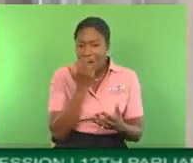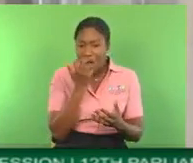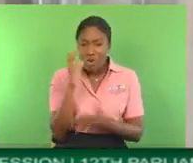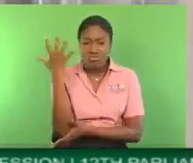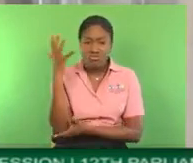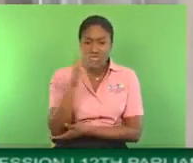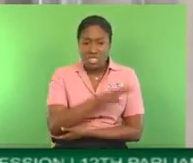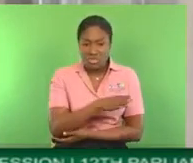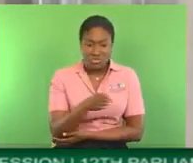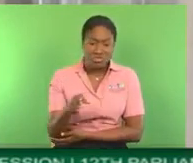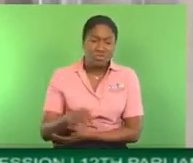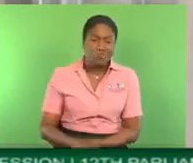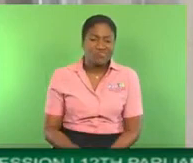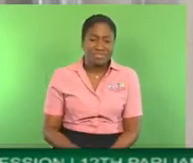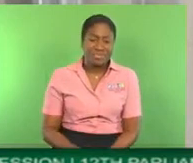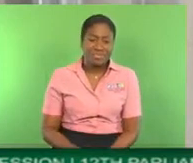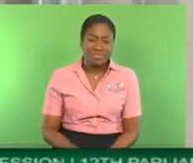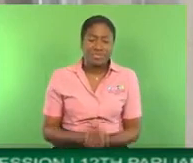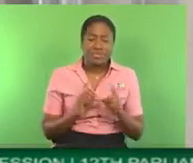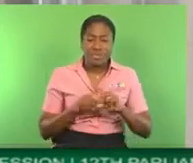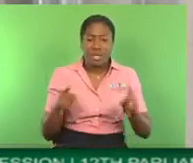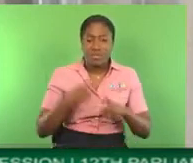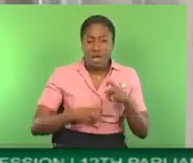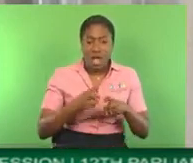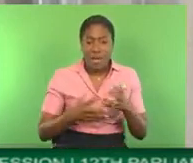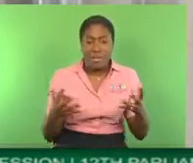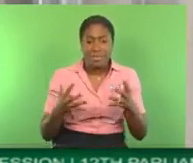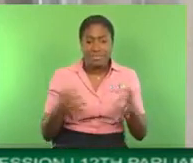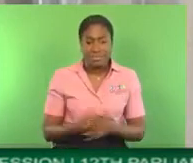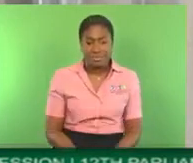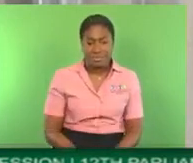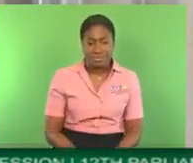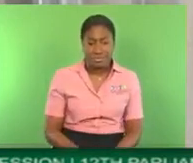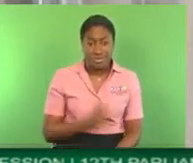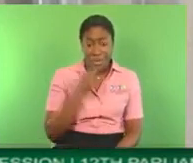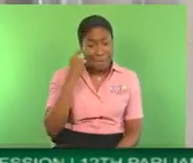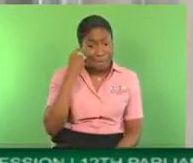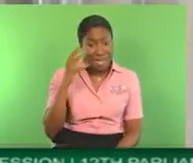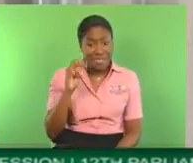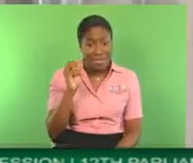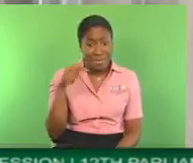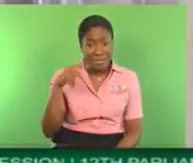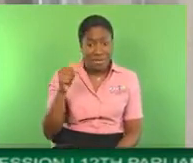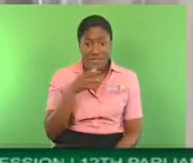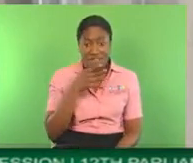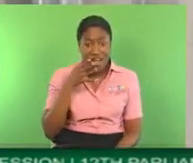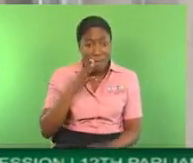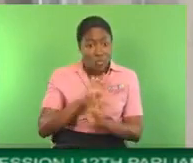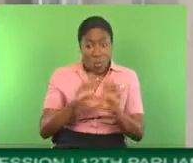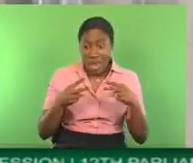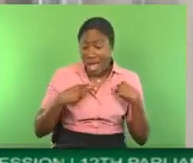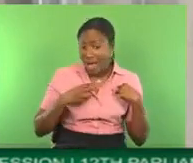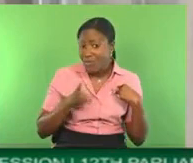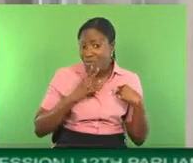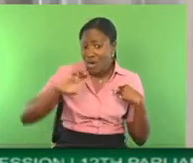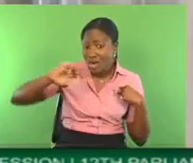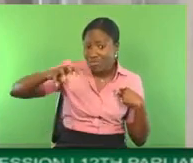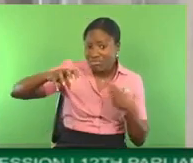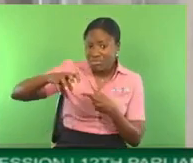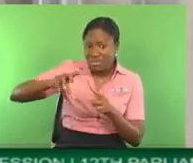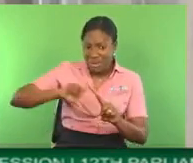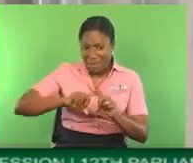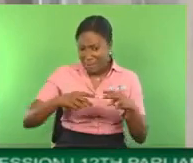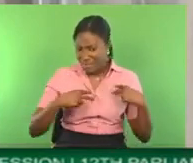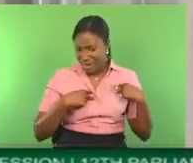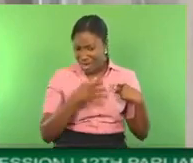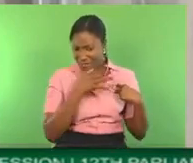about exotic. But the problem is, you wouldn't believe Mapa Farm has no running water and they have agricultural